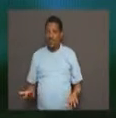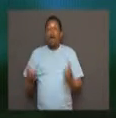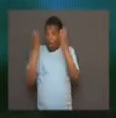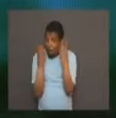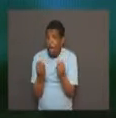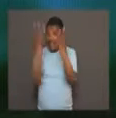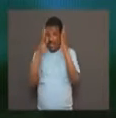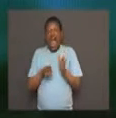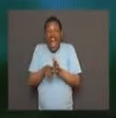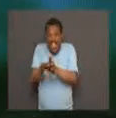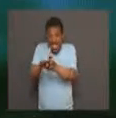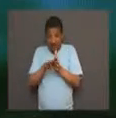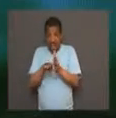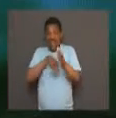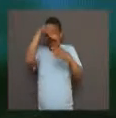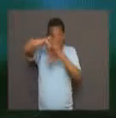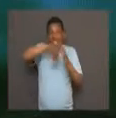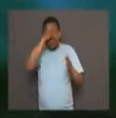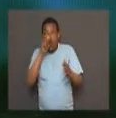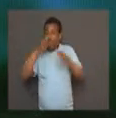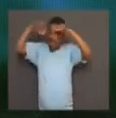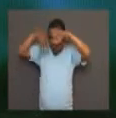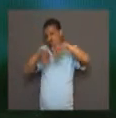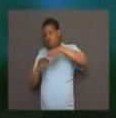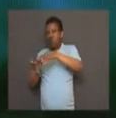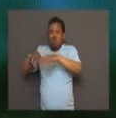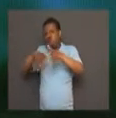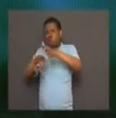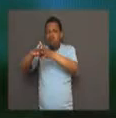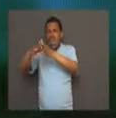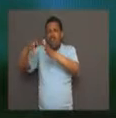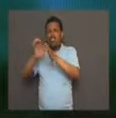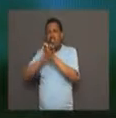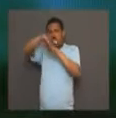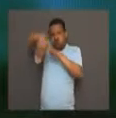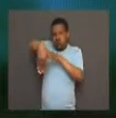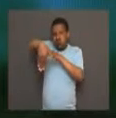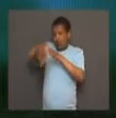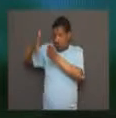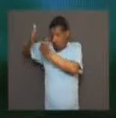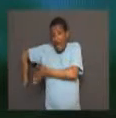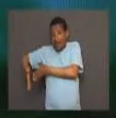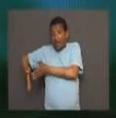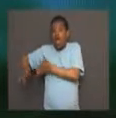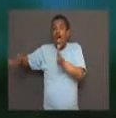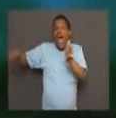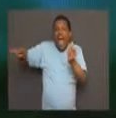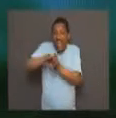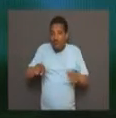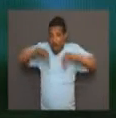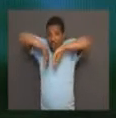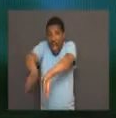Many rivers in Ethiopia run through steep-sided river